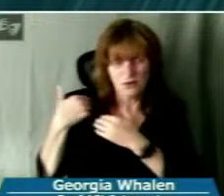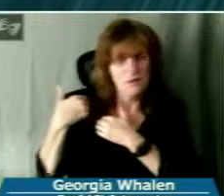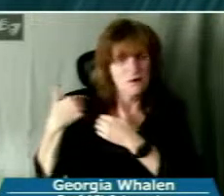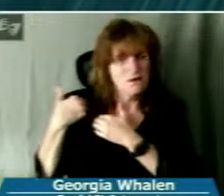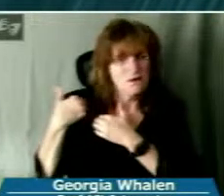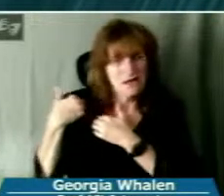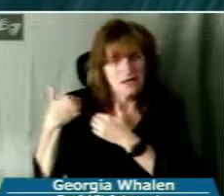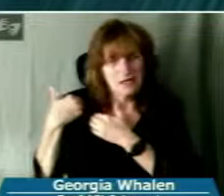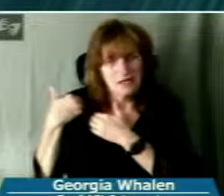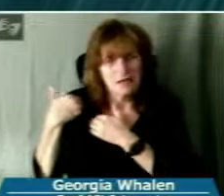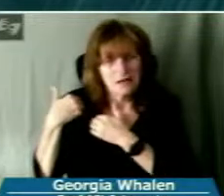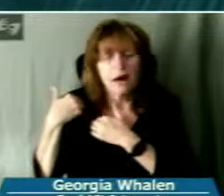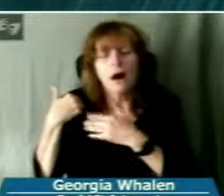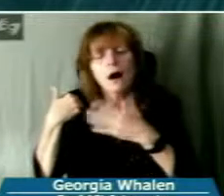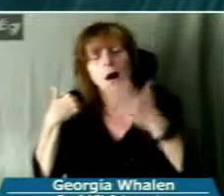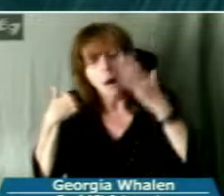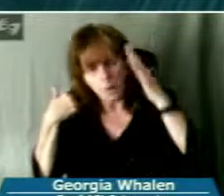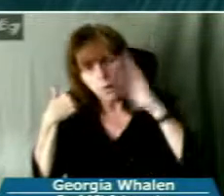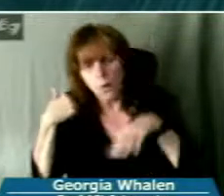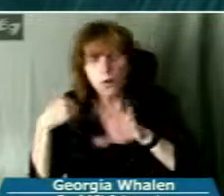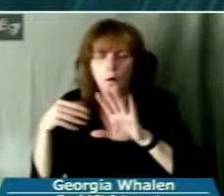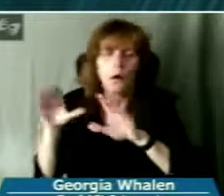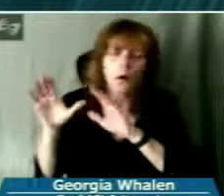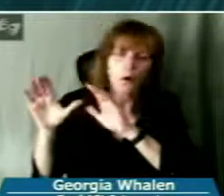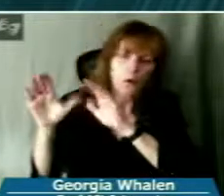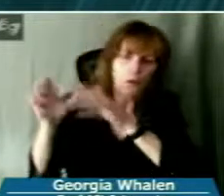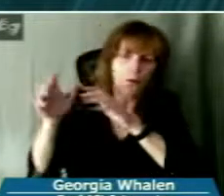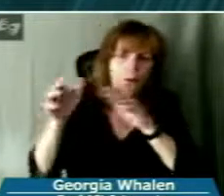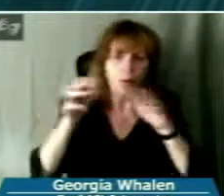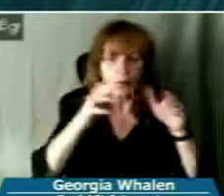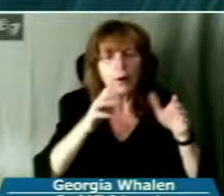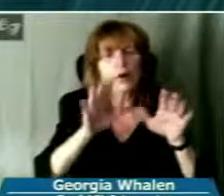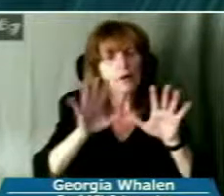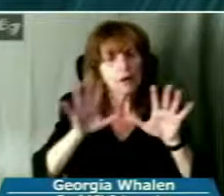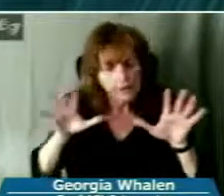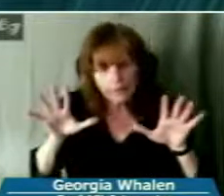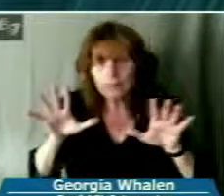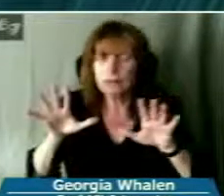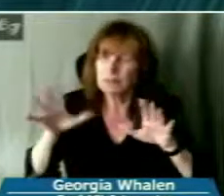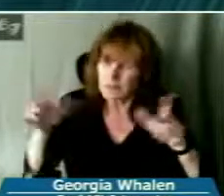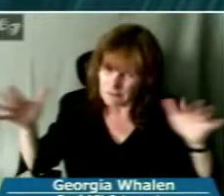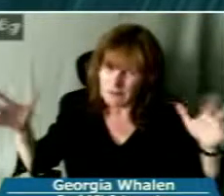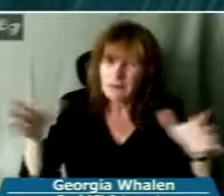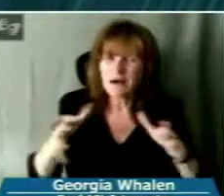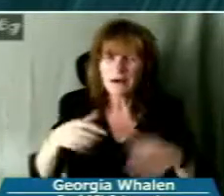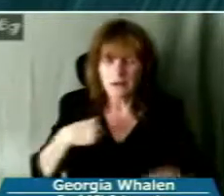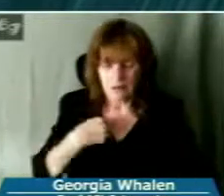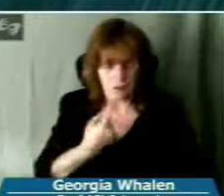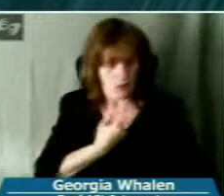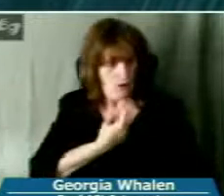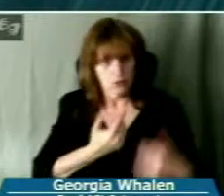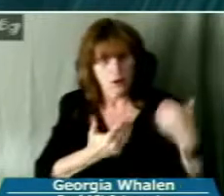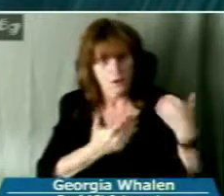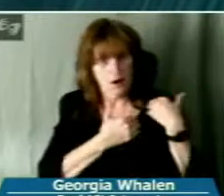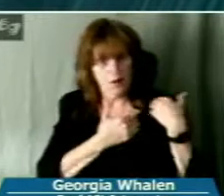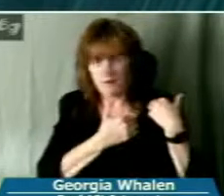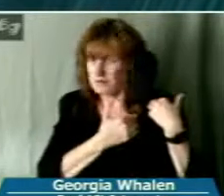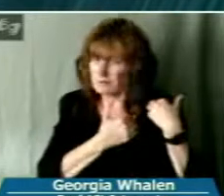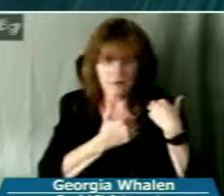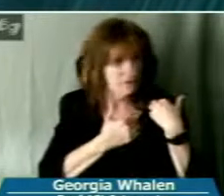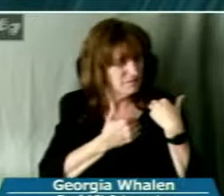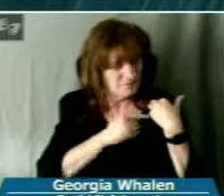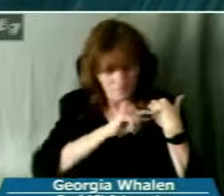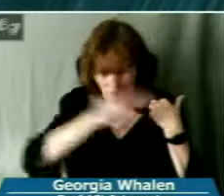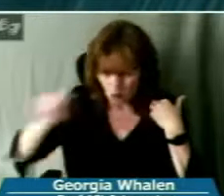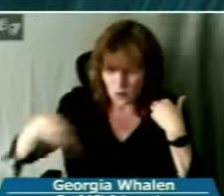piece of it, but no one has the ultimate authority to take direct action to protect these